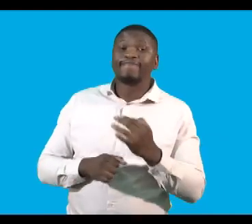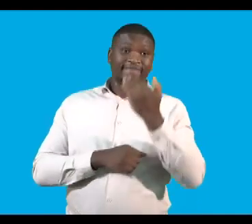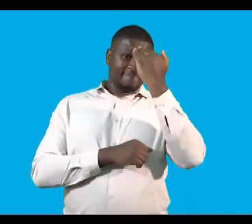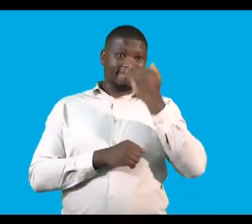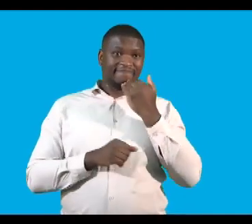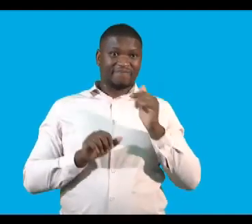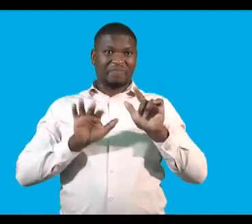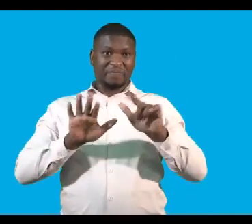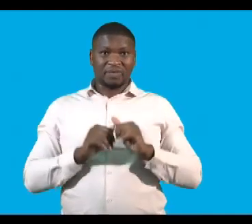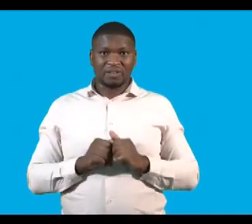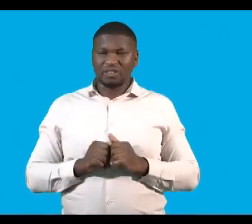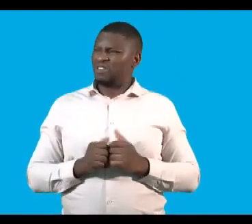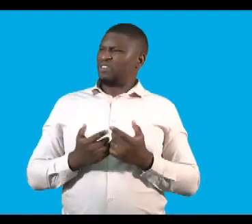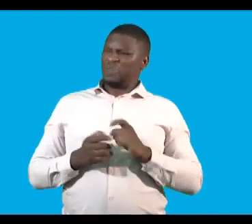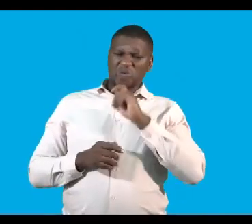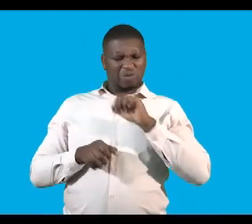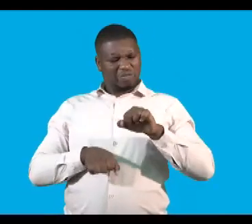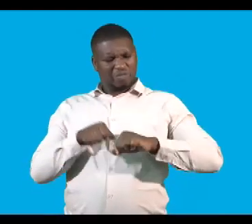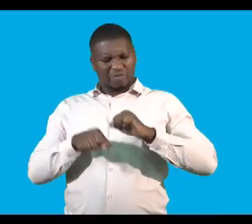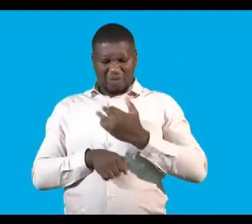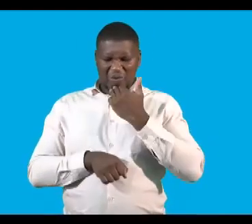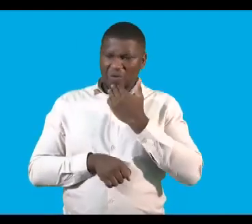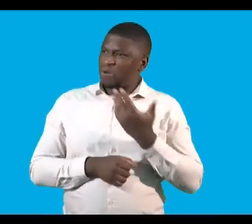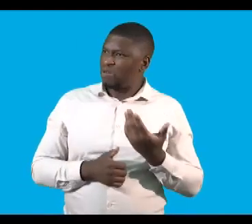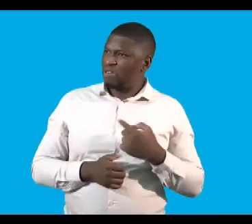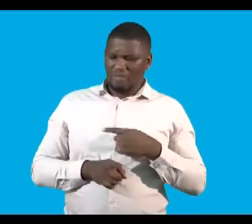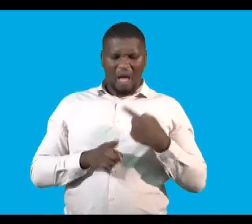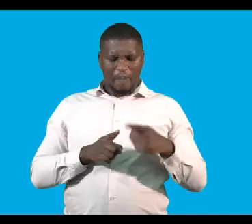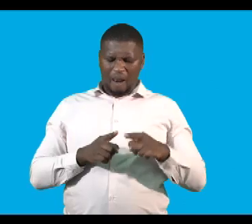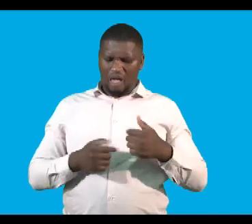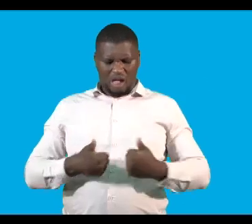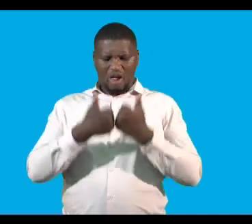frame 7, who rides a bike these days? I play Motor Racer on